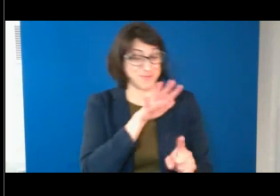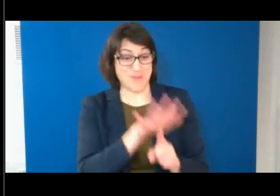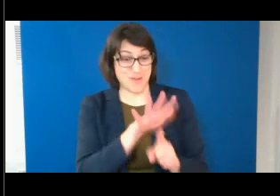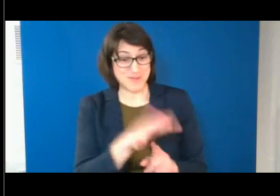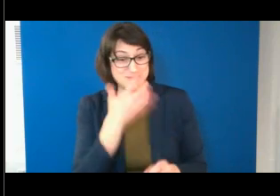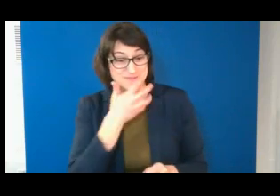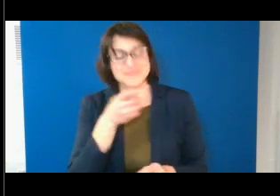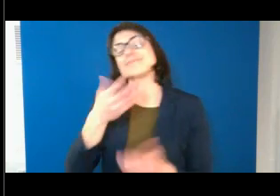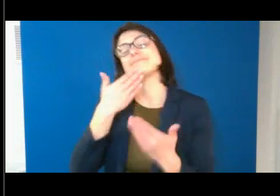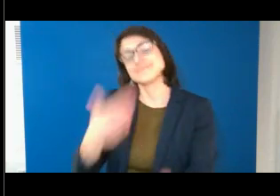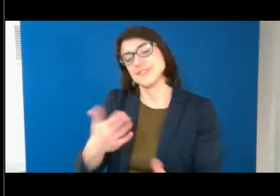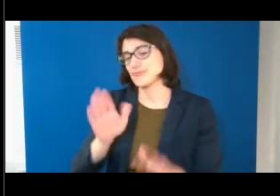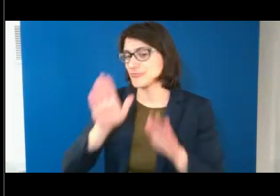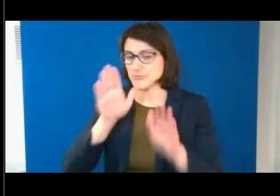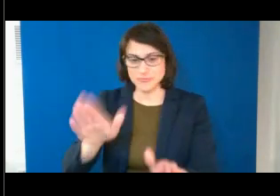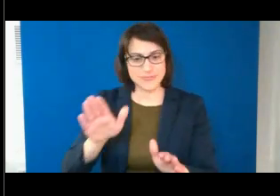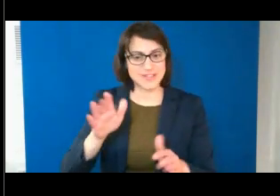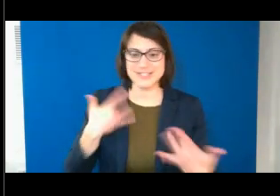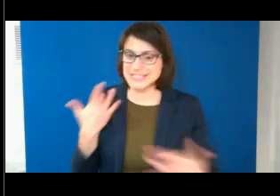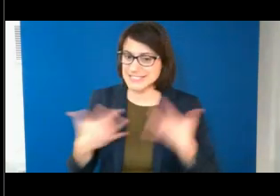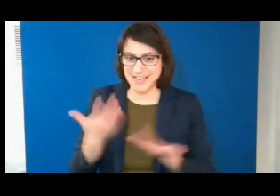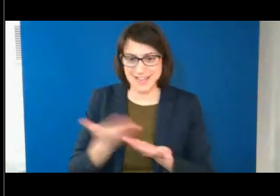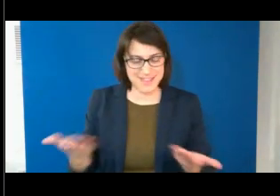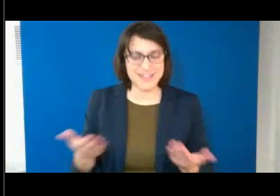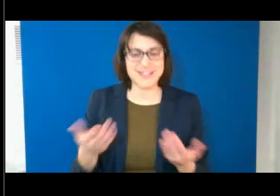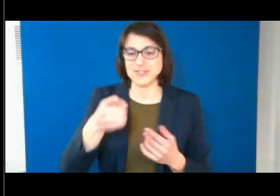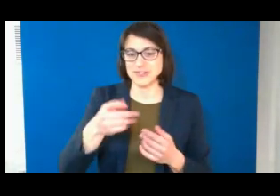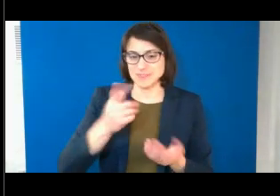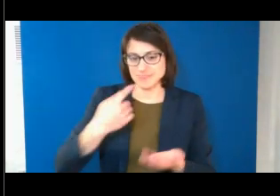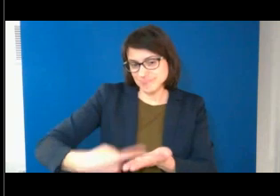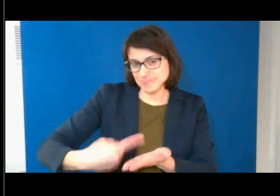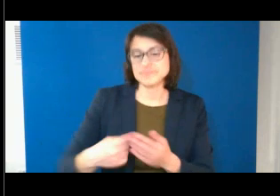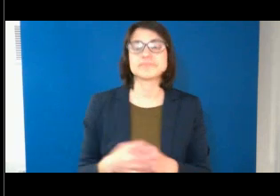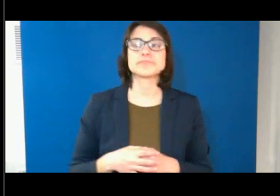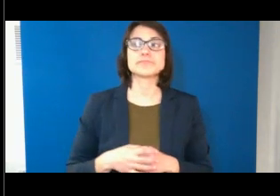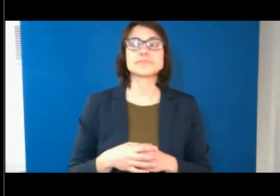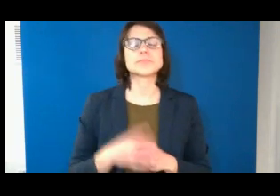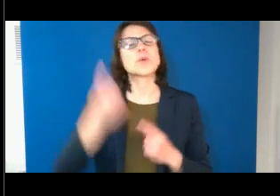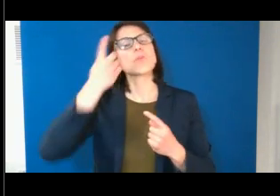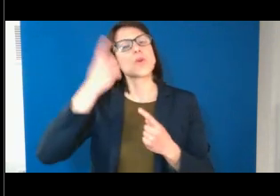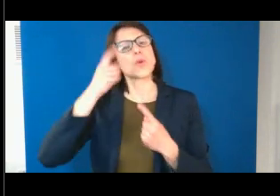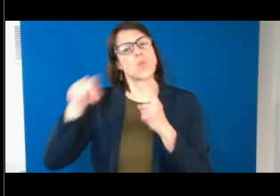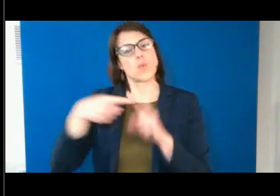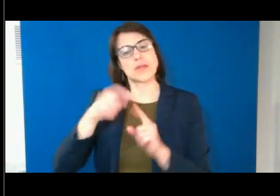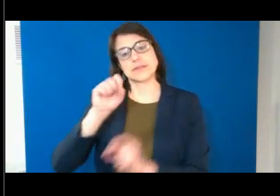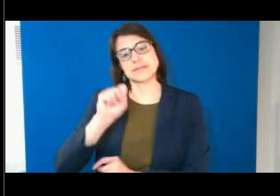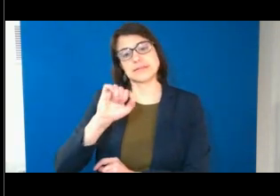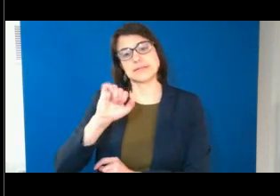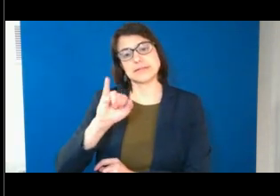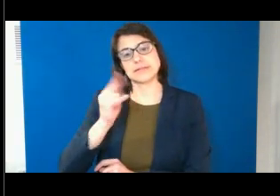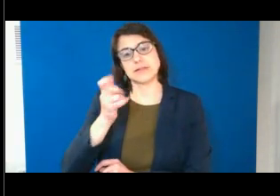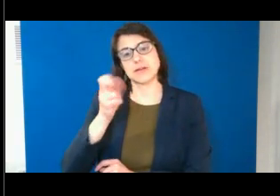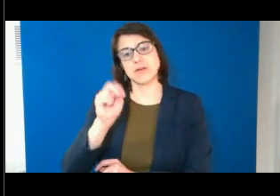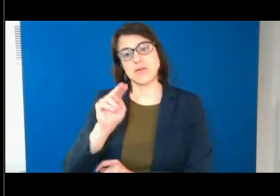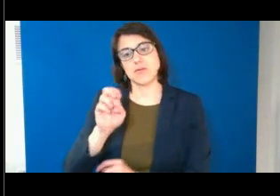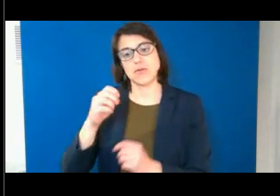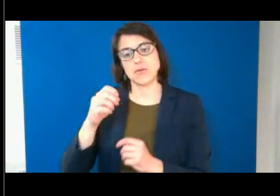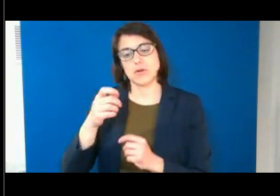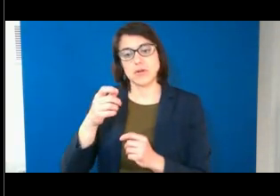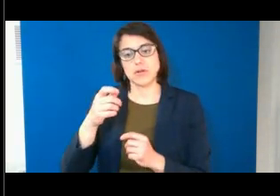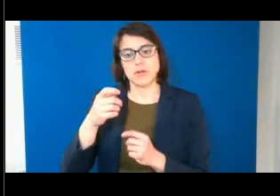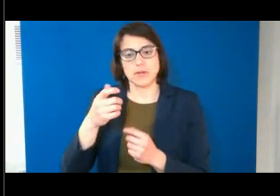Yeah, thank you. Really great, exciting stuff. I'm wondering, once the silicone brushes are no longer usable